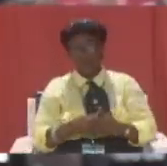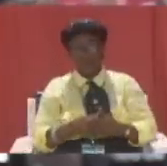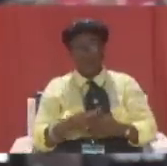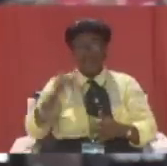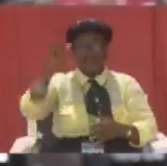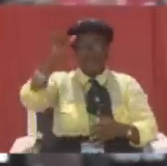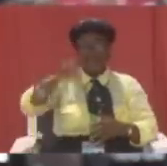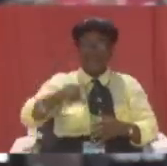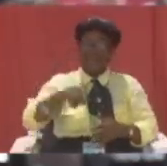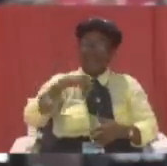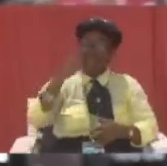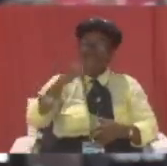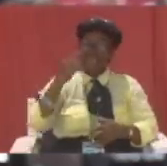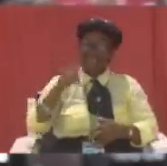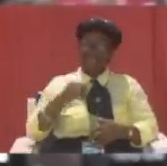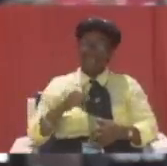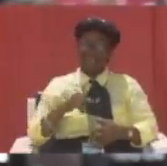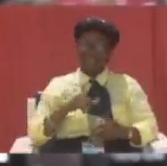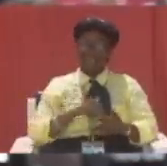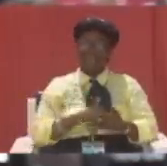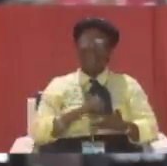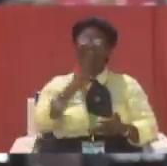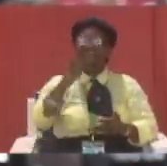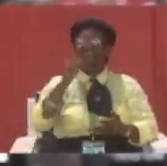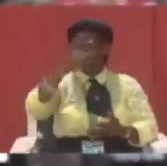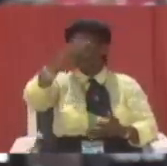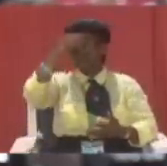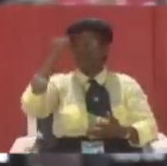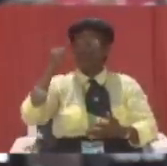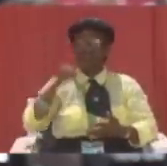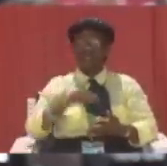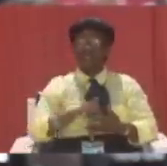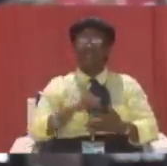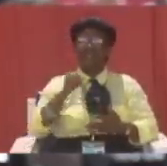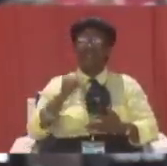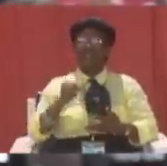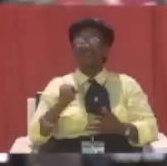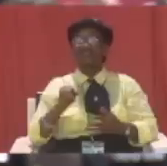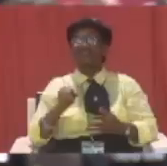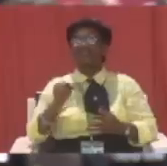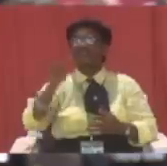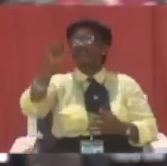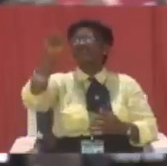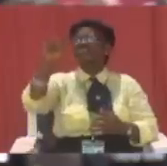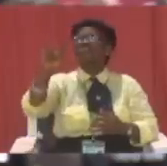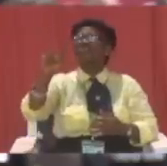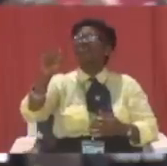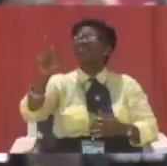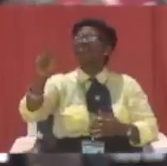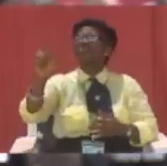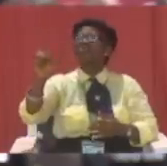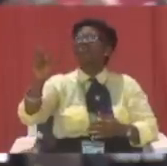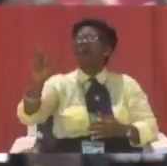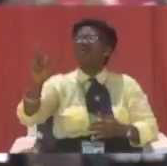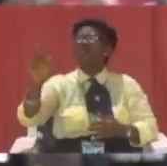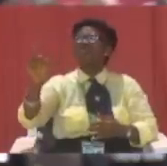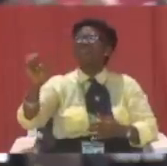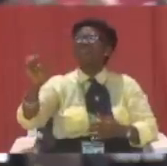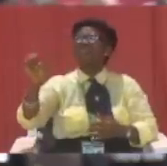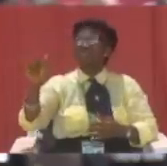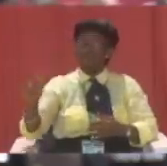it is because it's a story building. I said, fine. We'll show you what God can